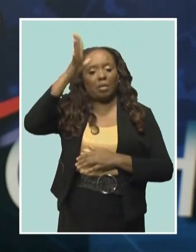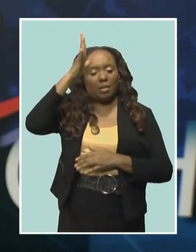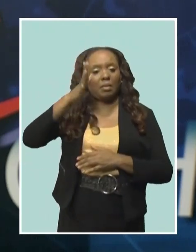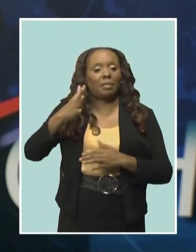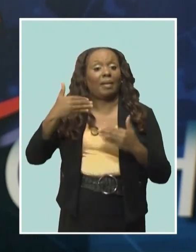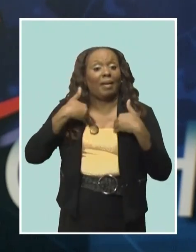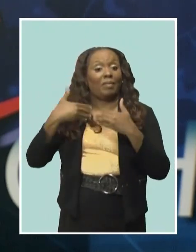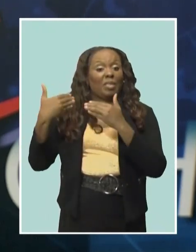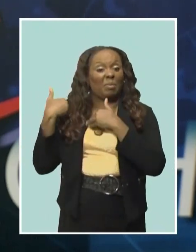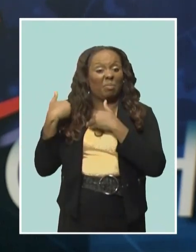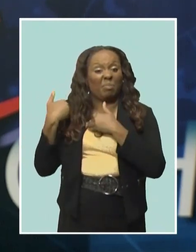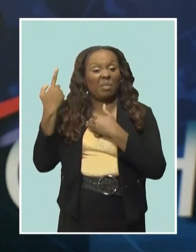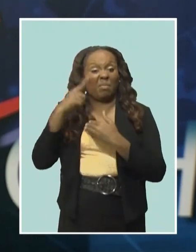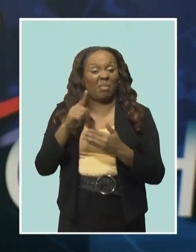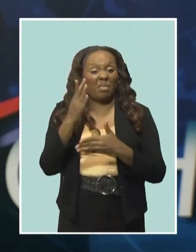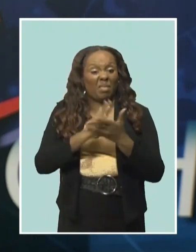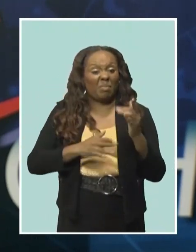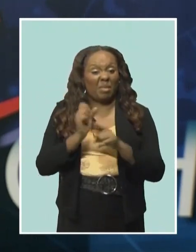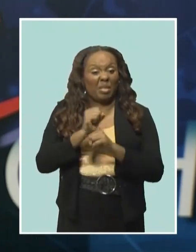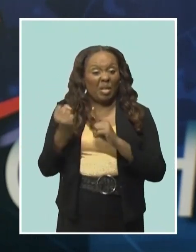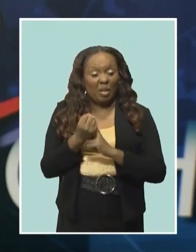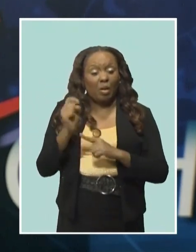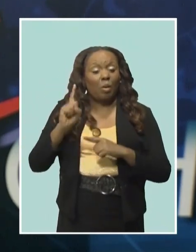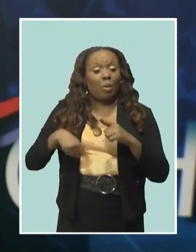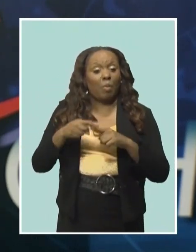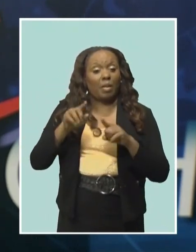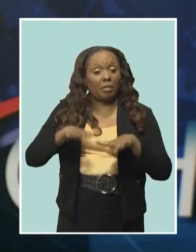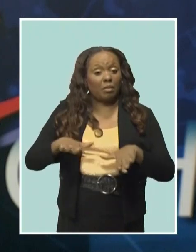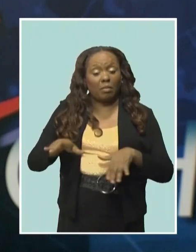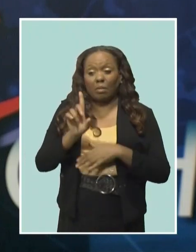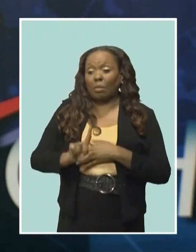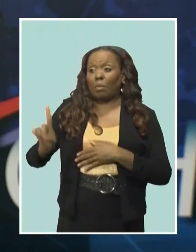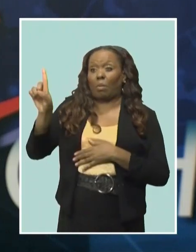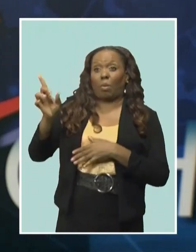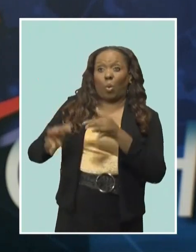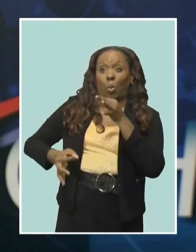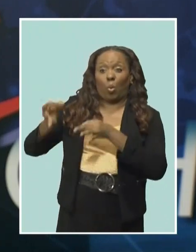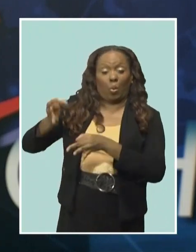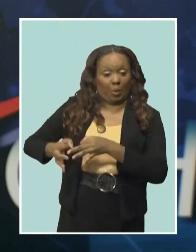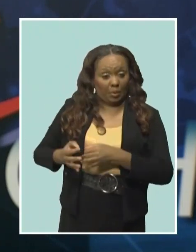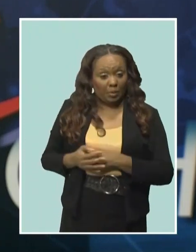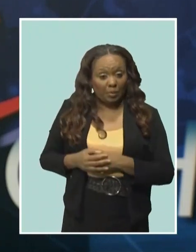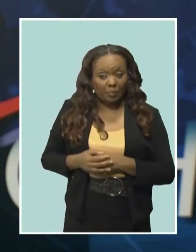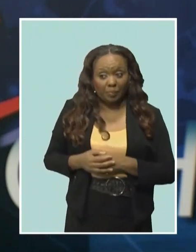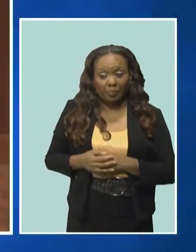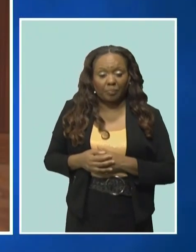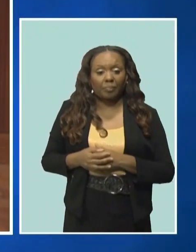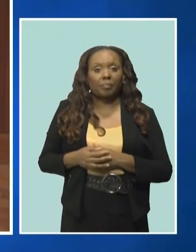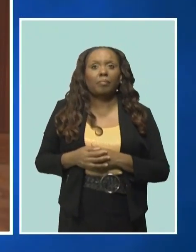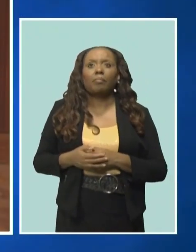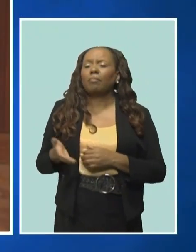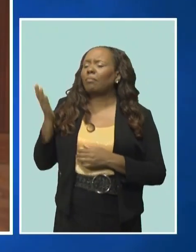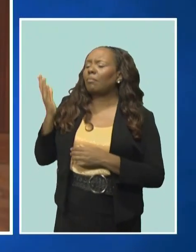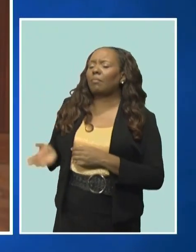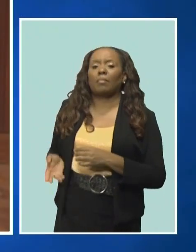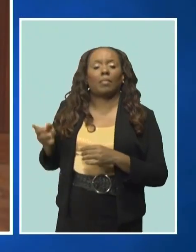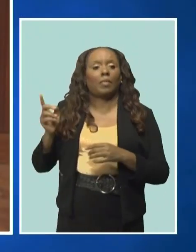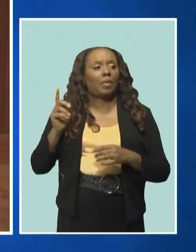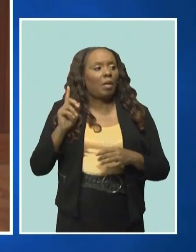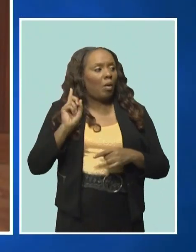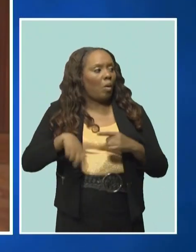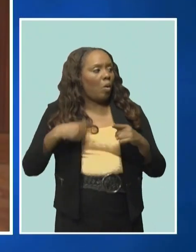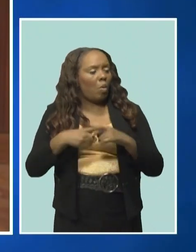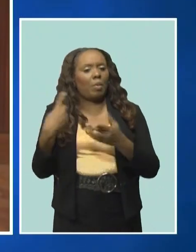in certain circumstances when their children are before the court. When we start to deal with accountability